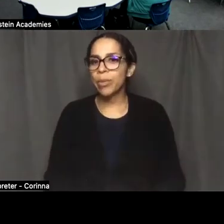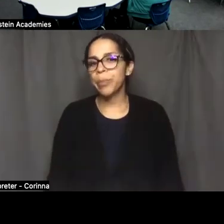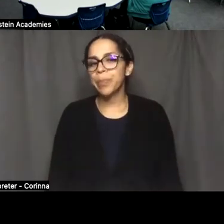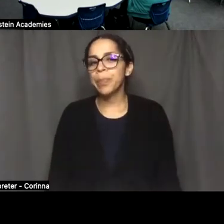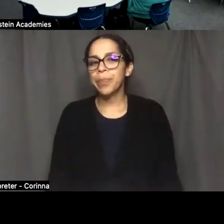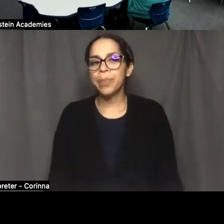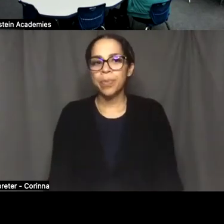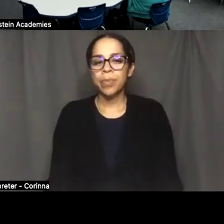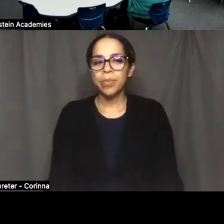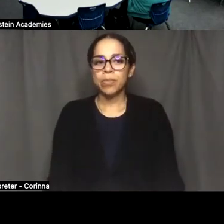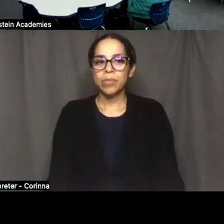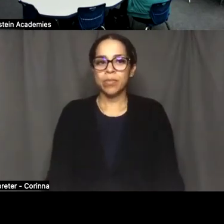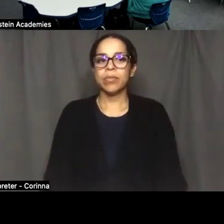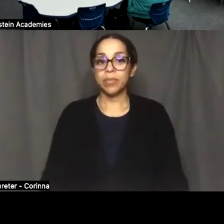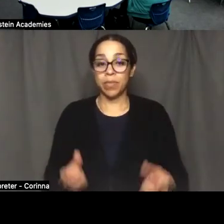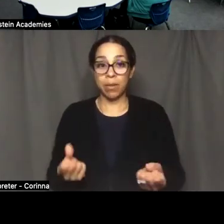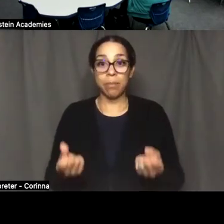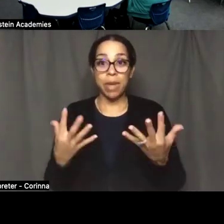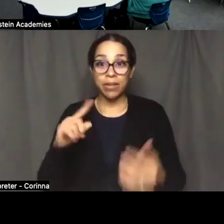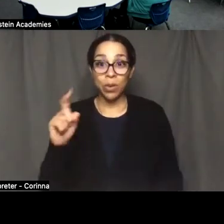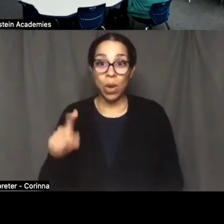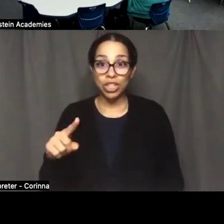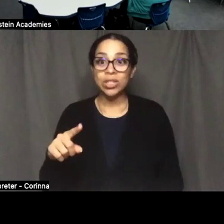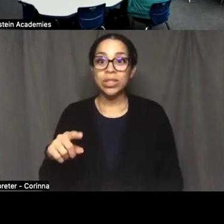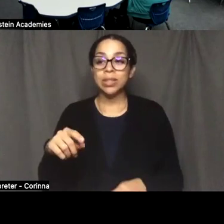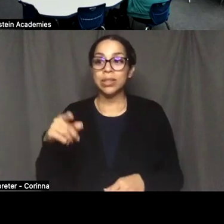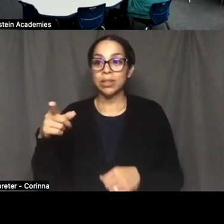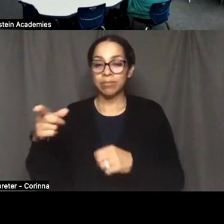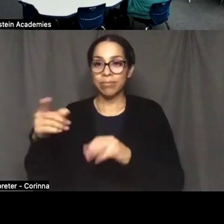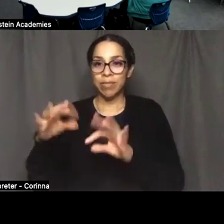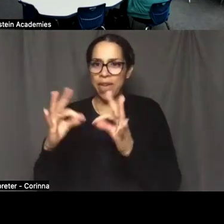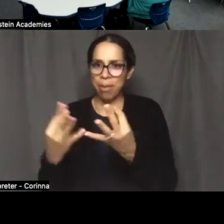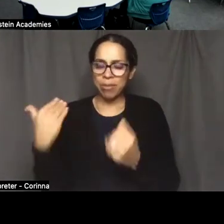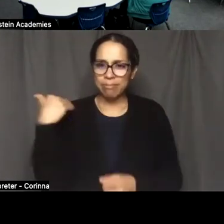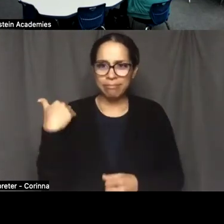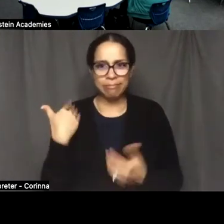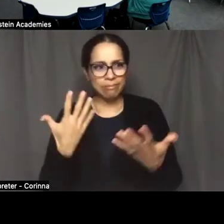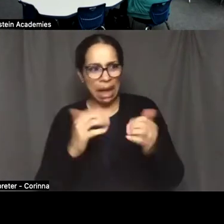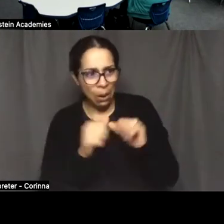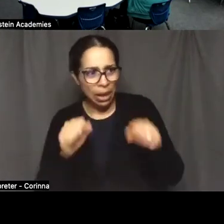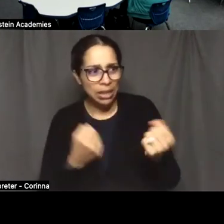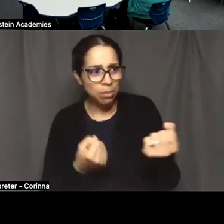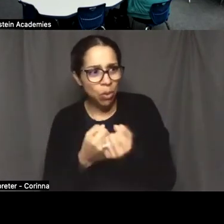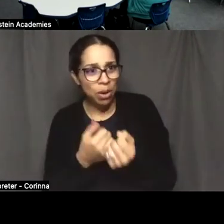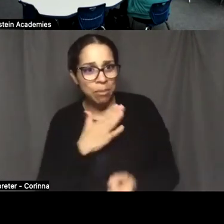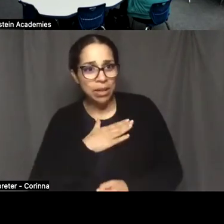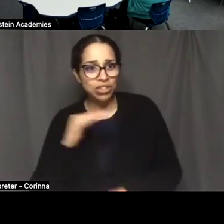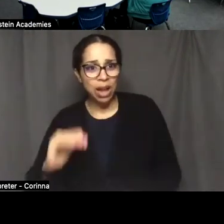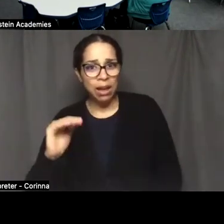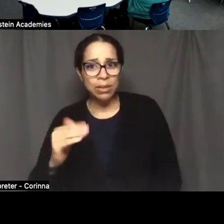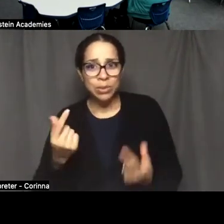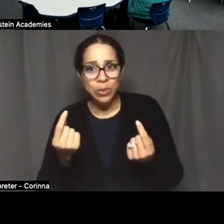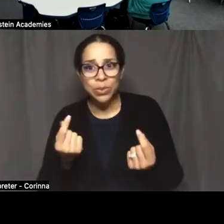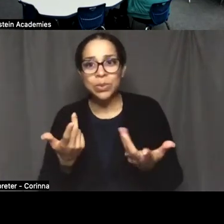So a lot of the questions that we get from families are, how can I support my child? So we'll give you some